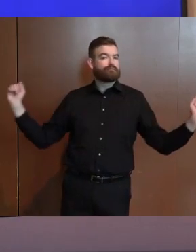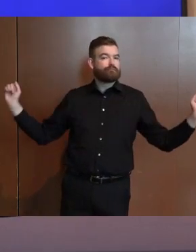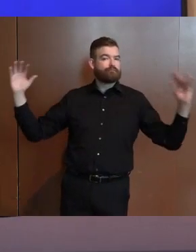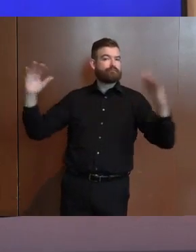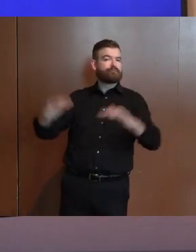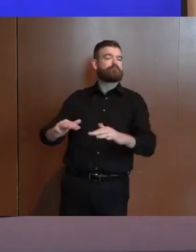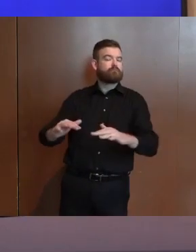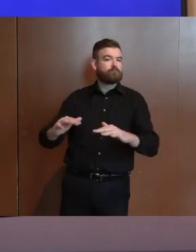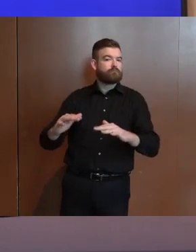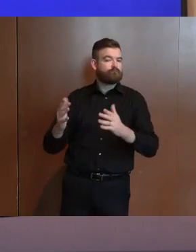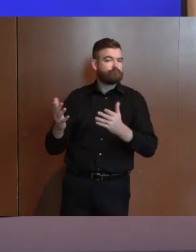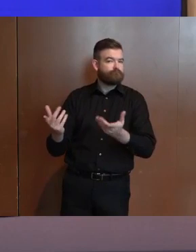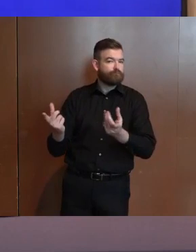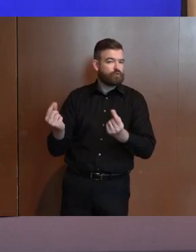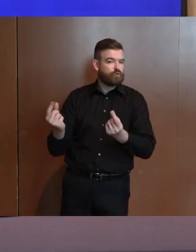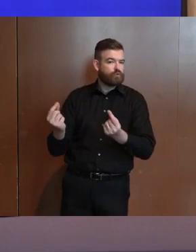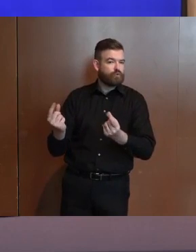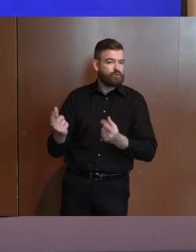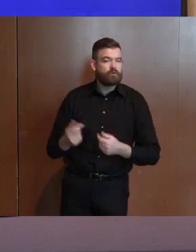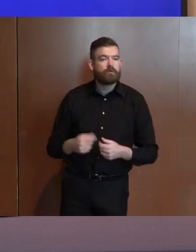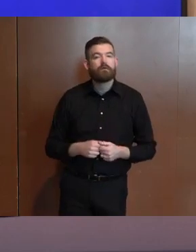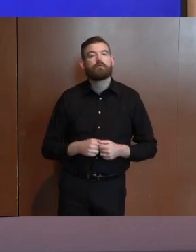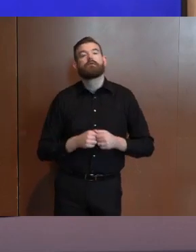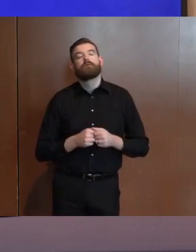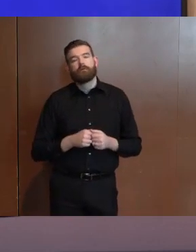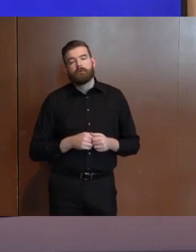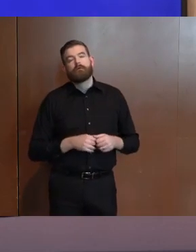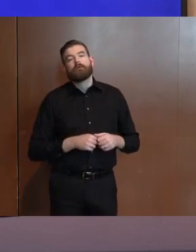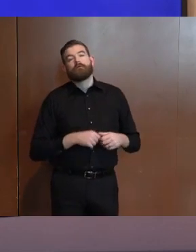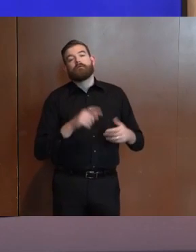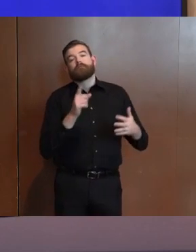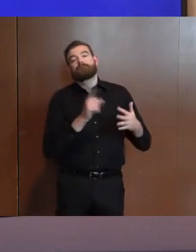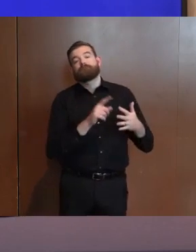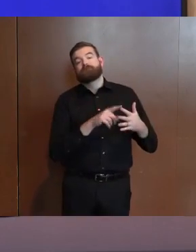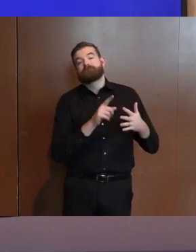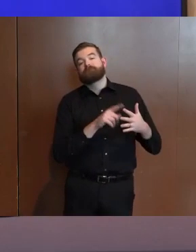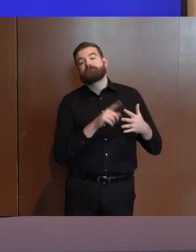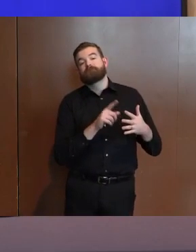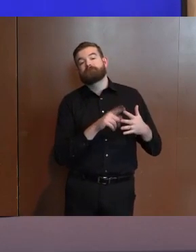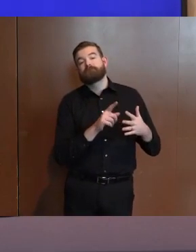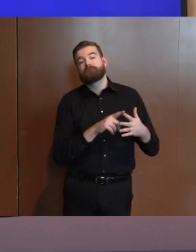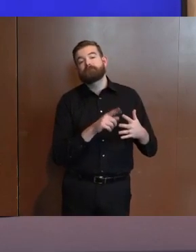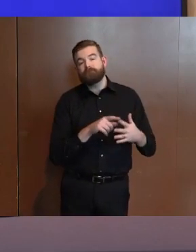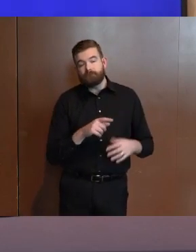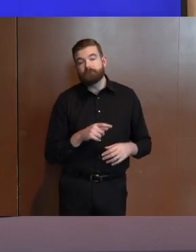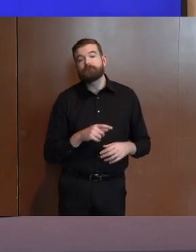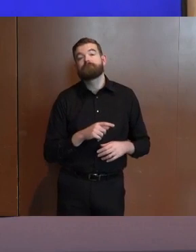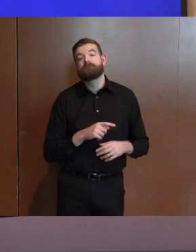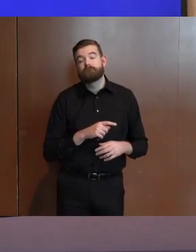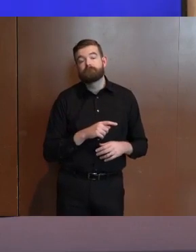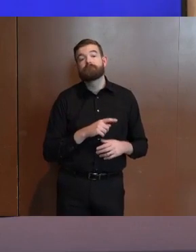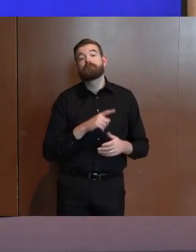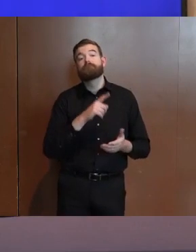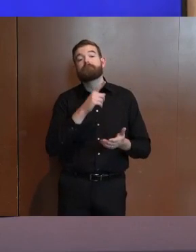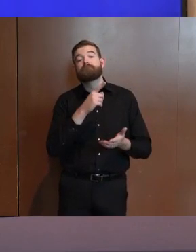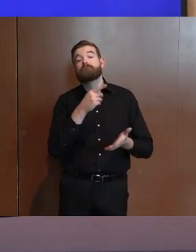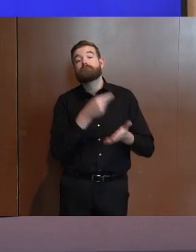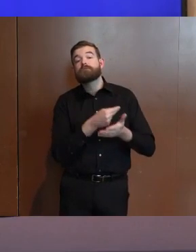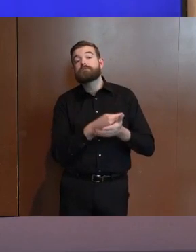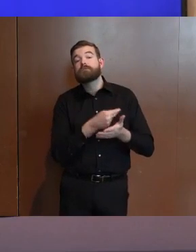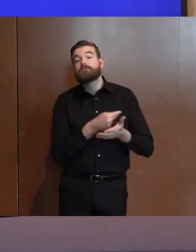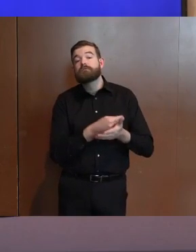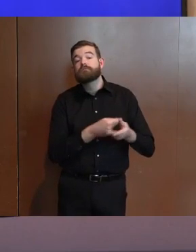Supplemental and next budget, too early to tell, so please bear with us. We just ultimately got to where we got to yesterday. And